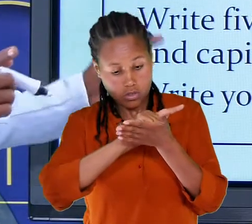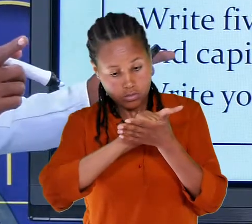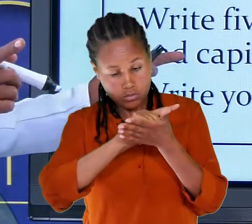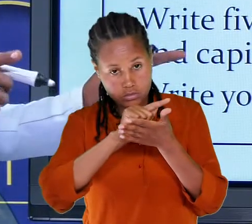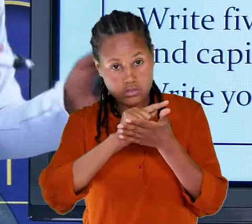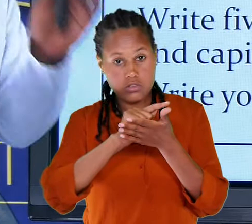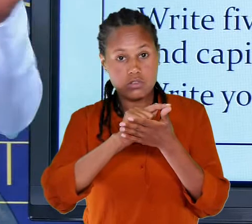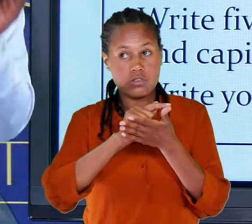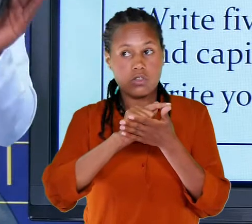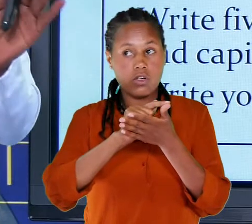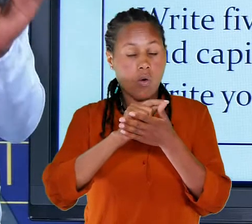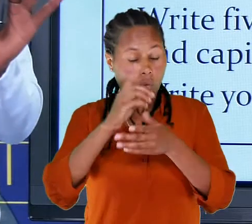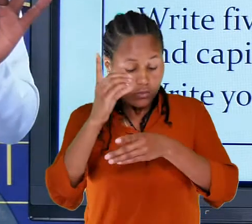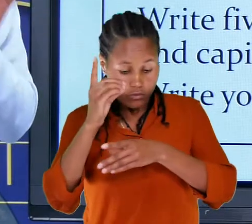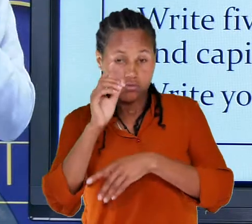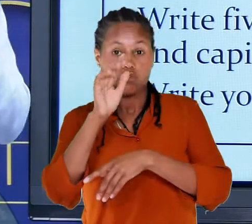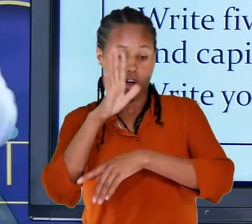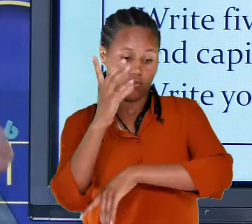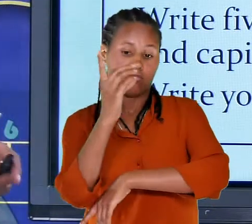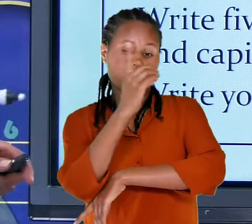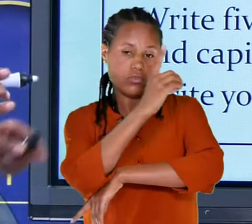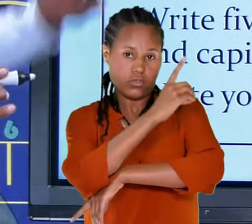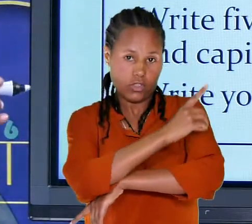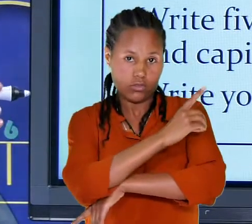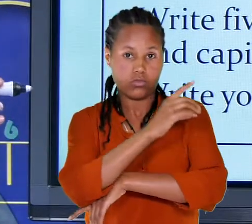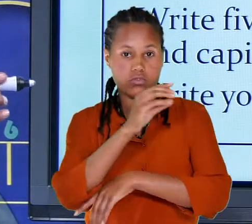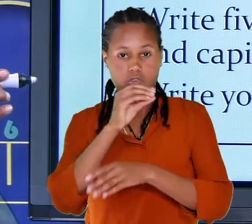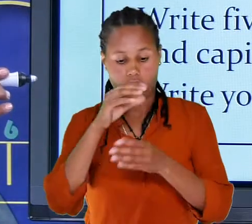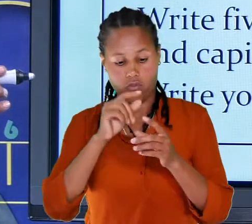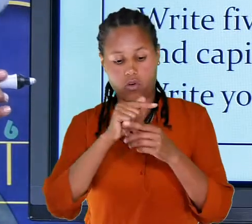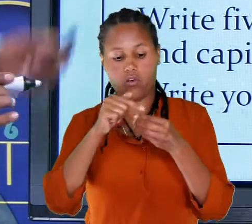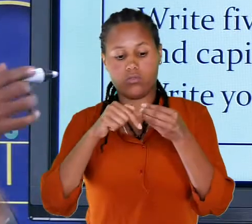spelling and with the correct capital letters.